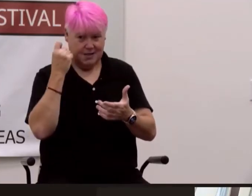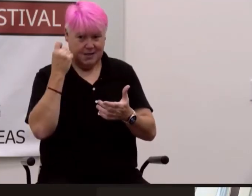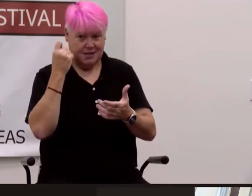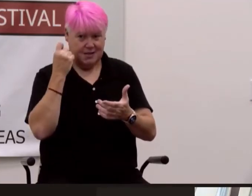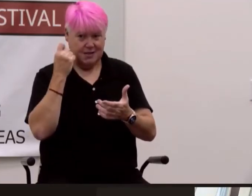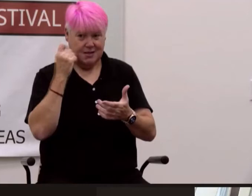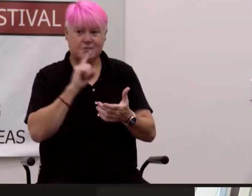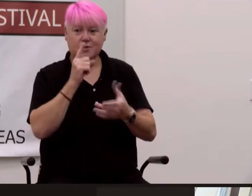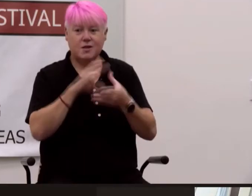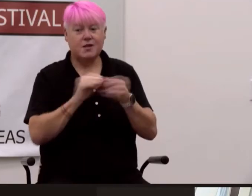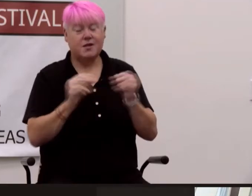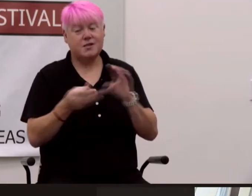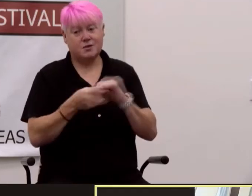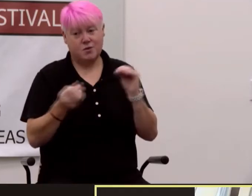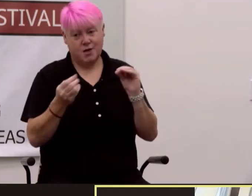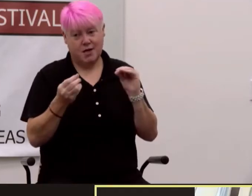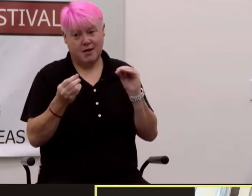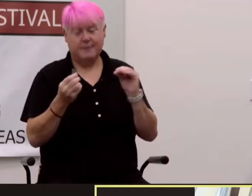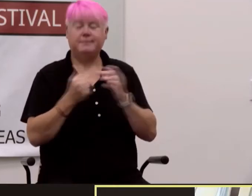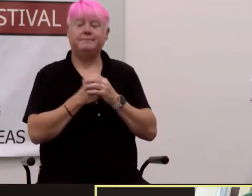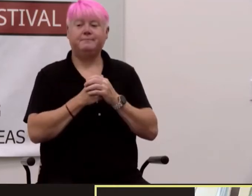story of tawâw.